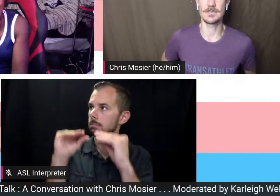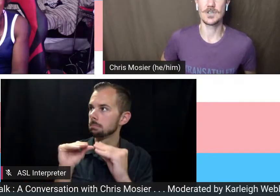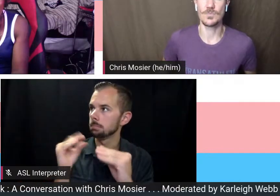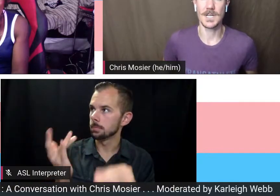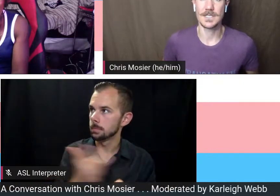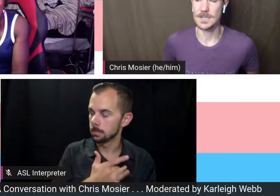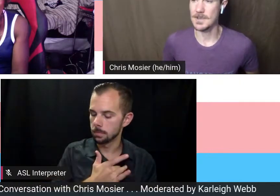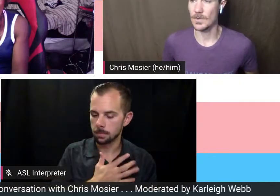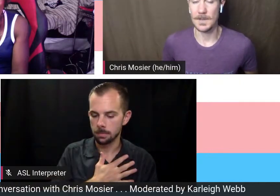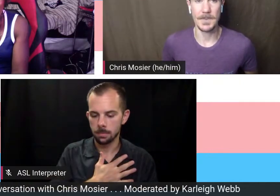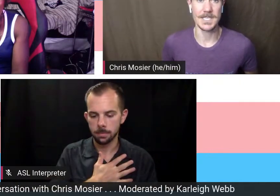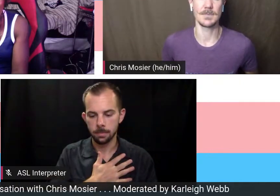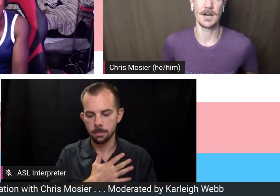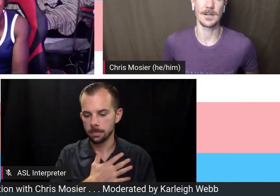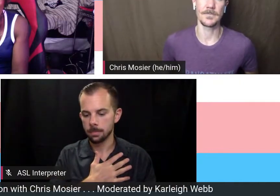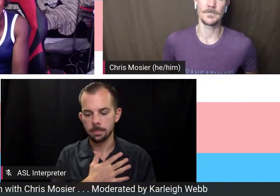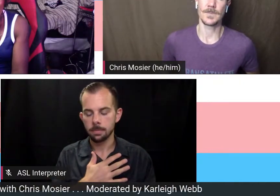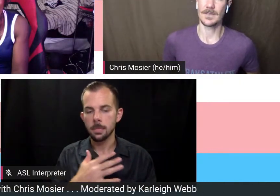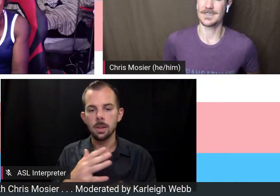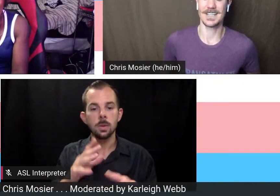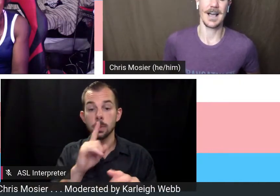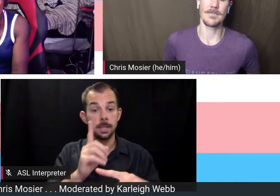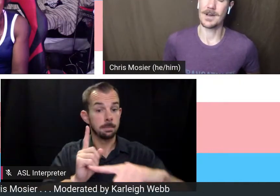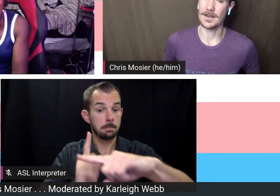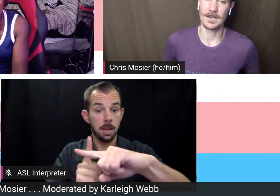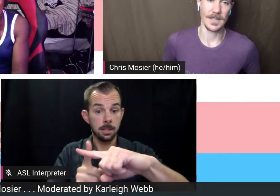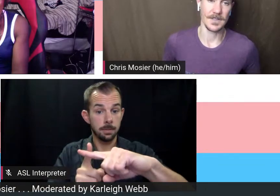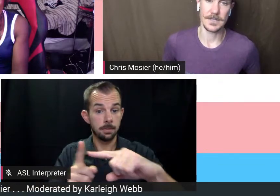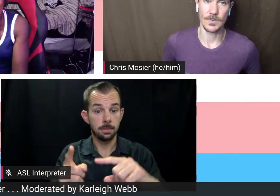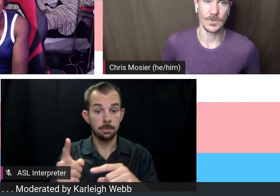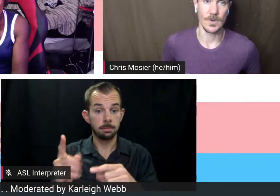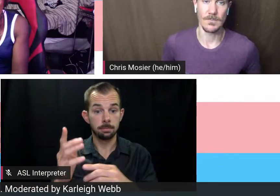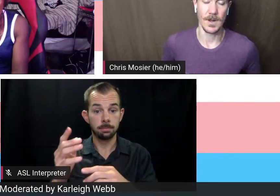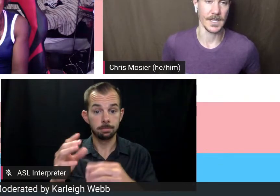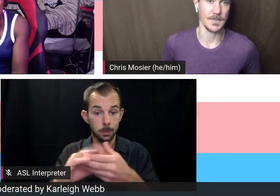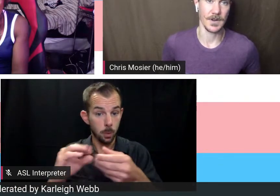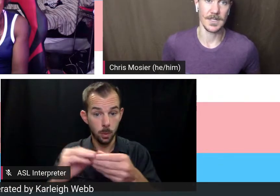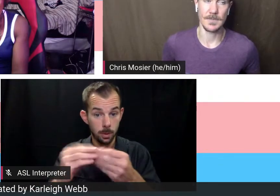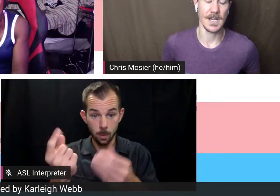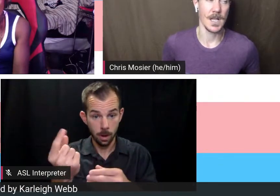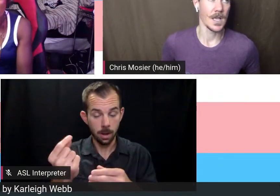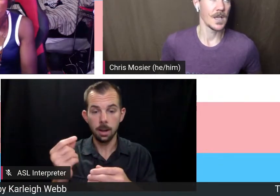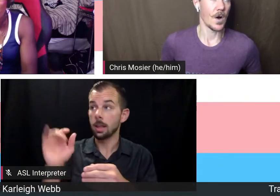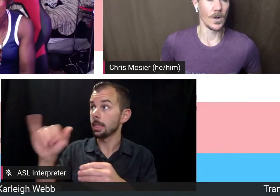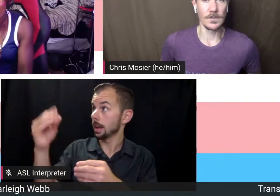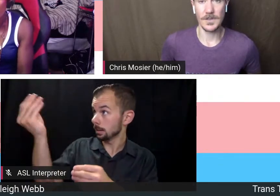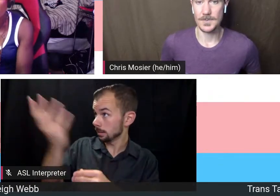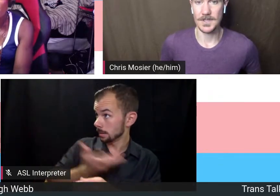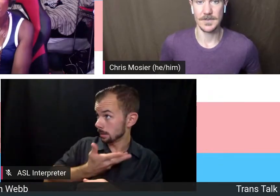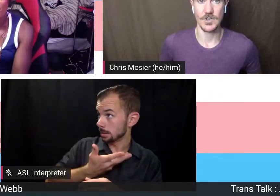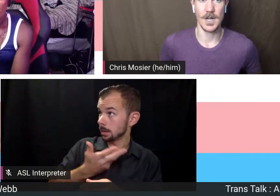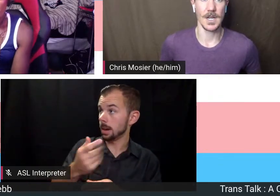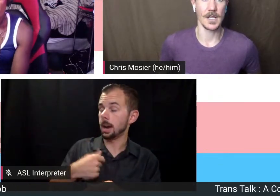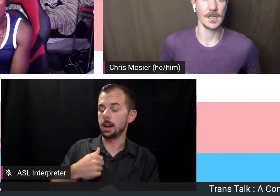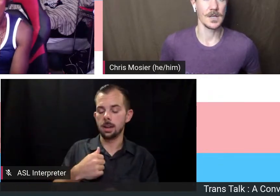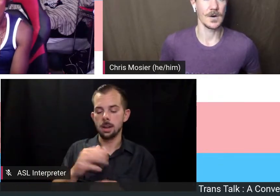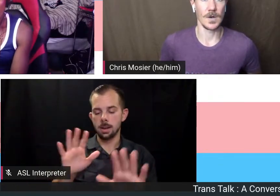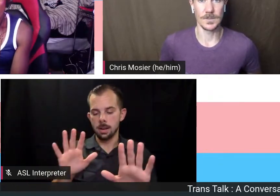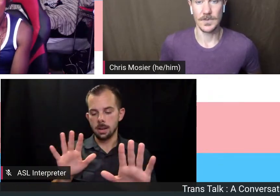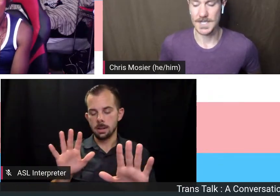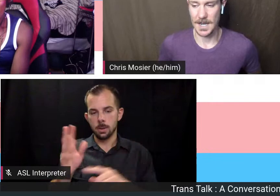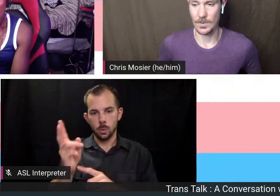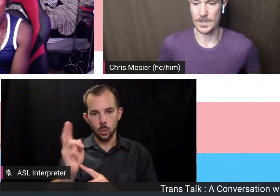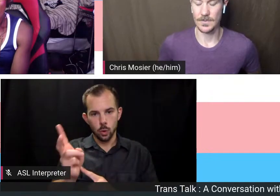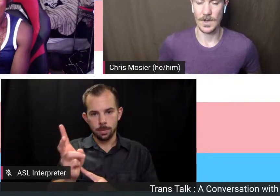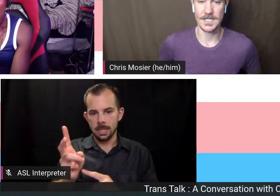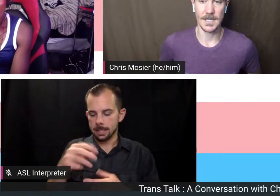gave myself 2 minutes to be really pissed about it. And I was like, I'm not going to let this ruin my experience. I mean, all of those months of training,